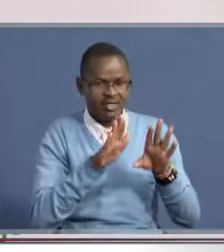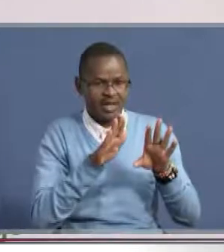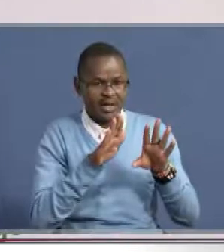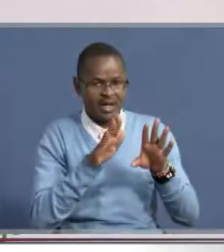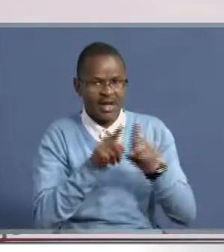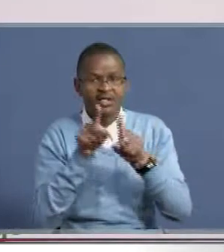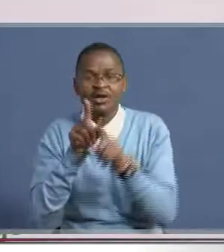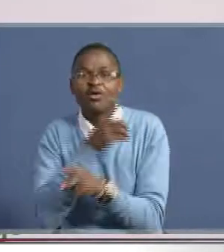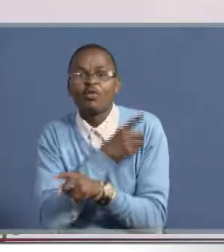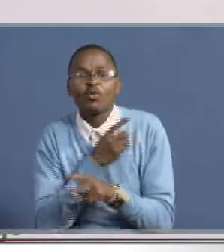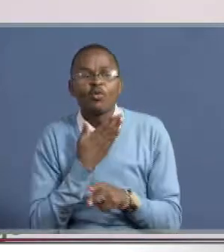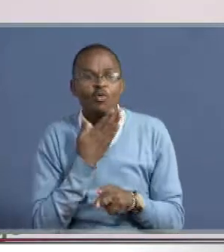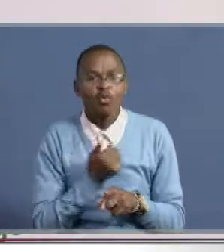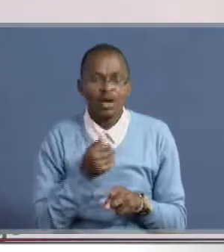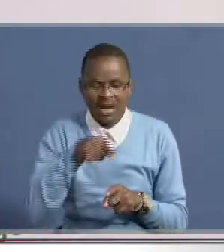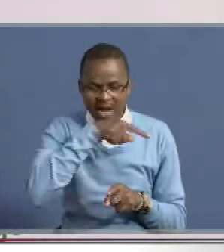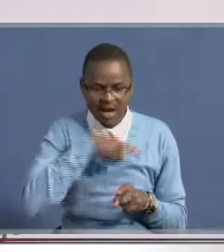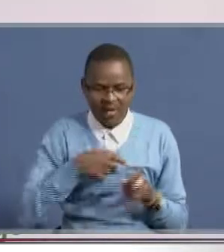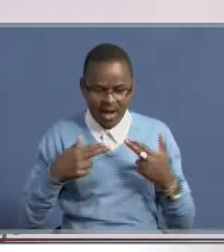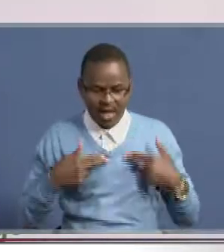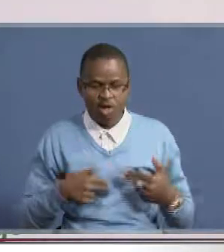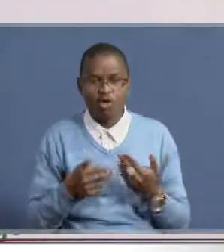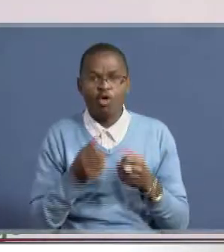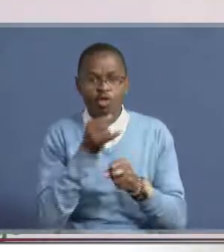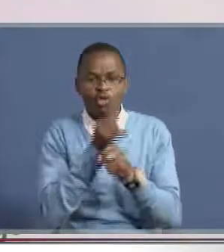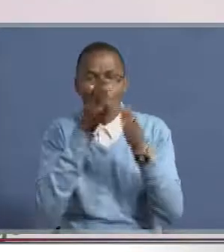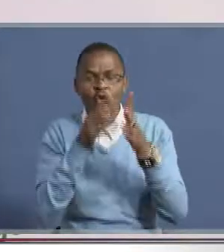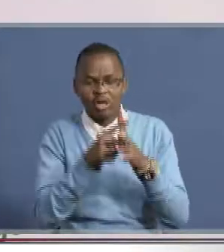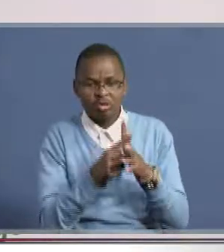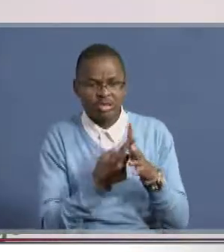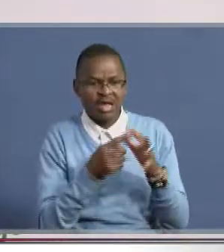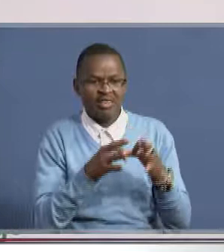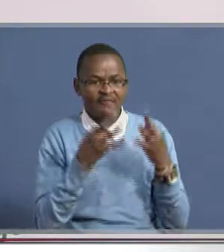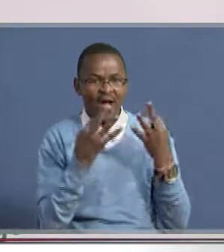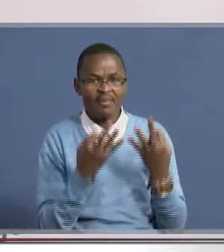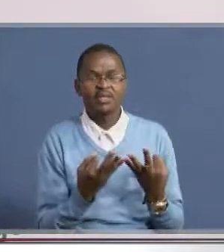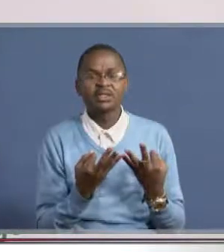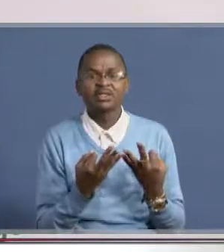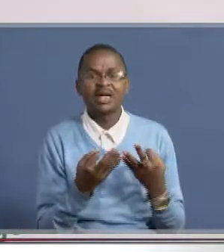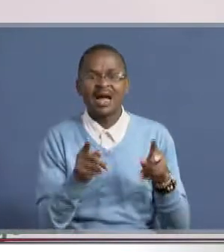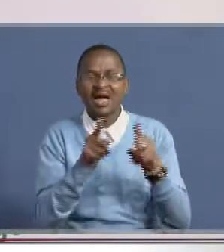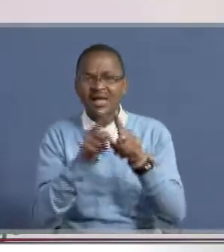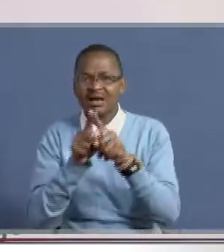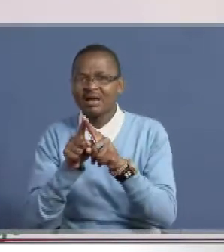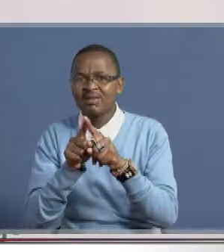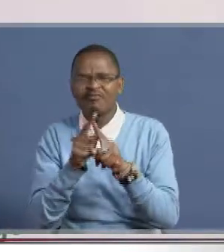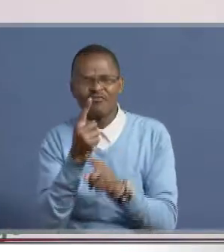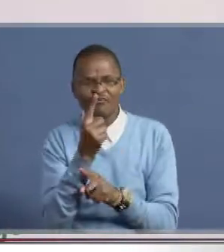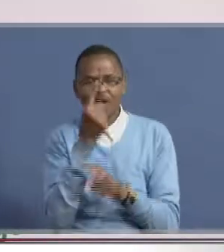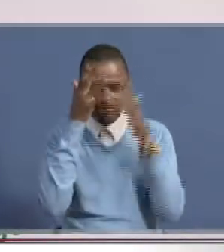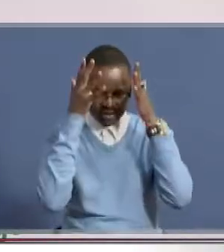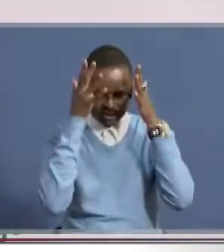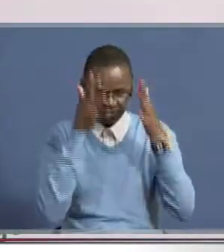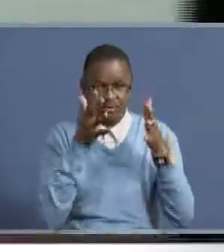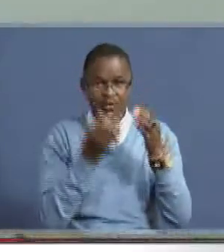doctor. We want our health workers to begin with taking the family as the primary focus